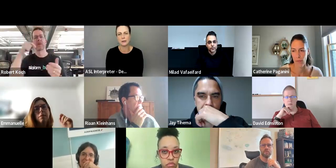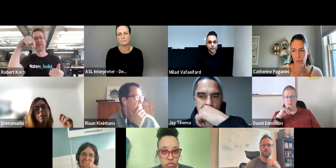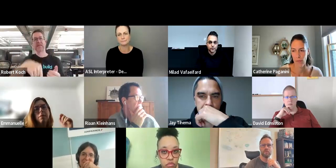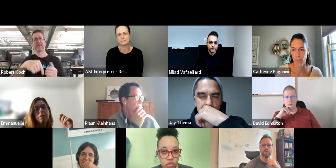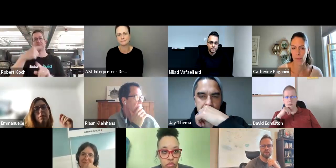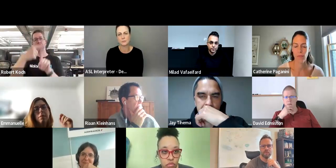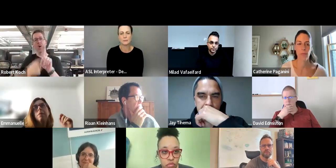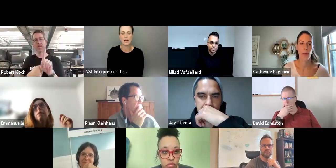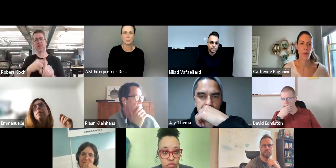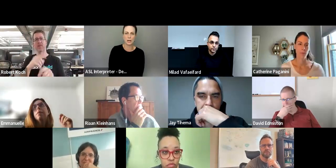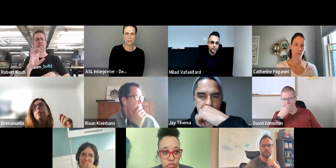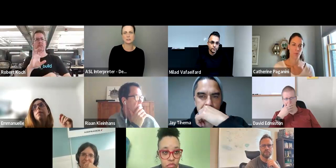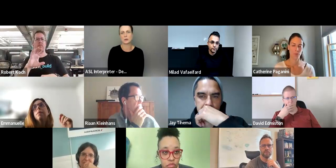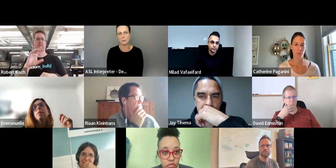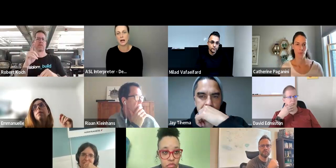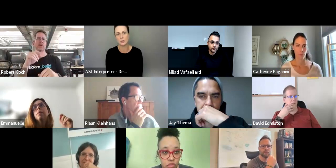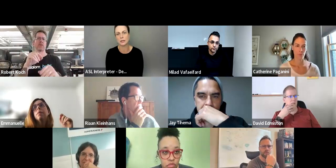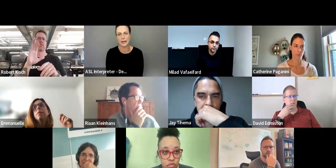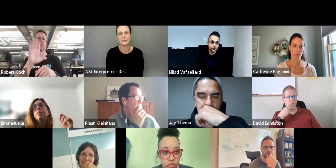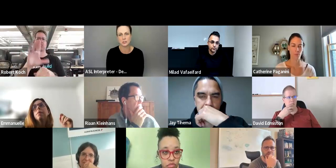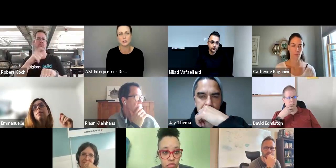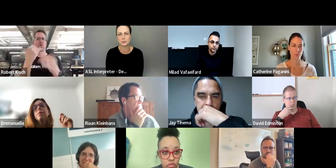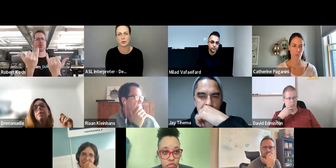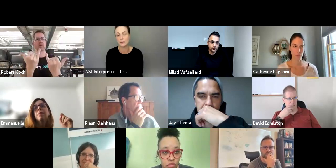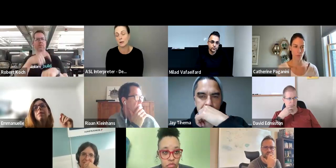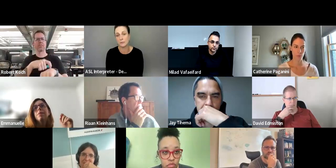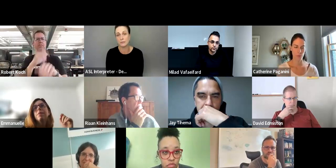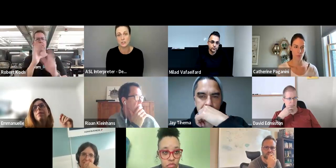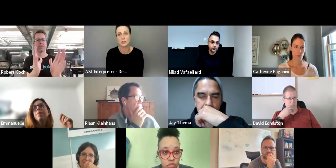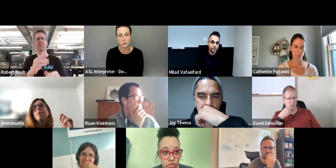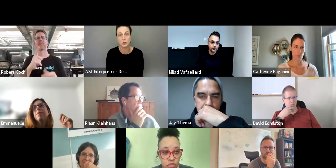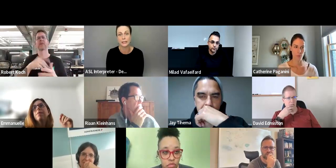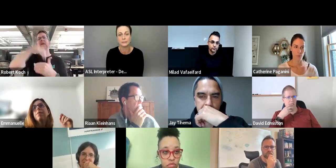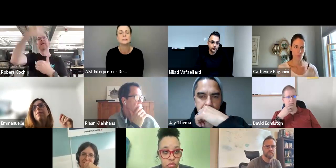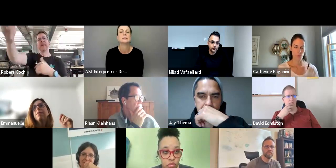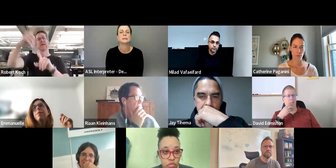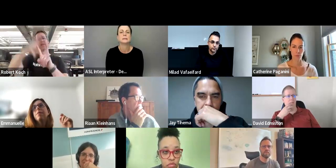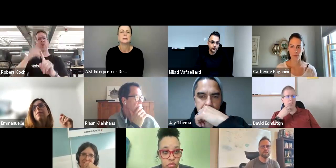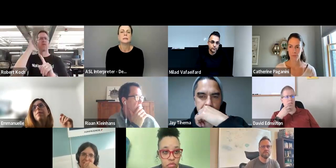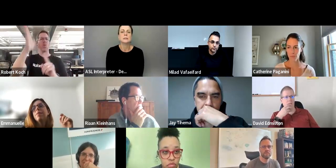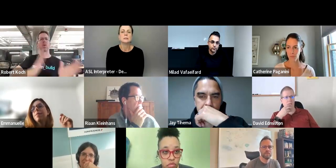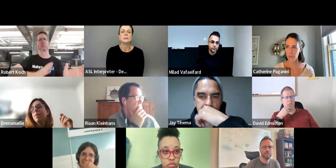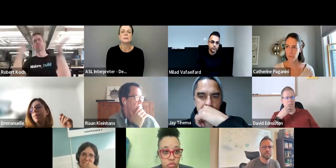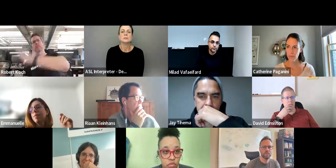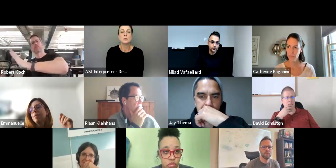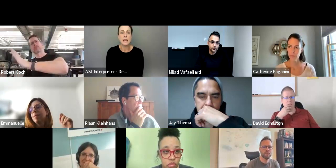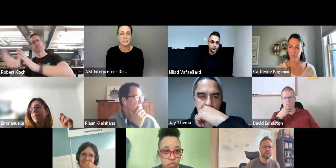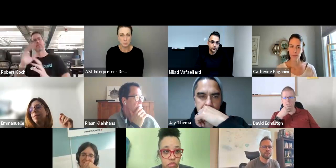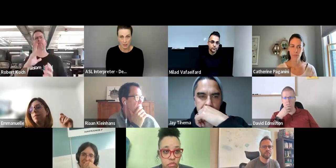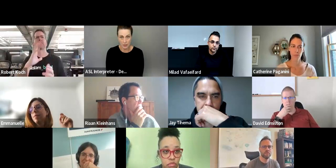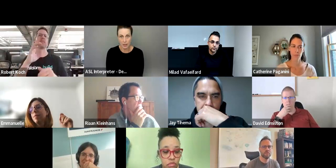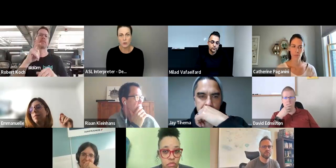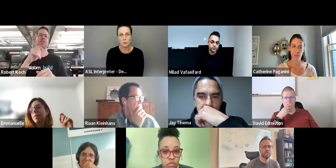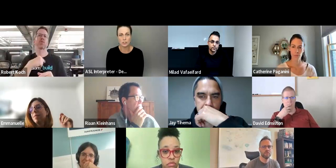your how we're not sharing screen, but how you can get access to your the information on your screen. So